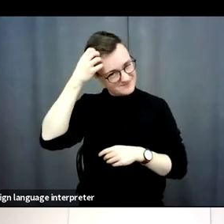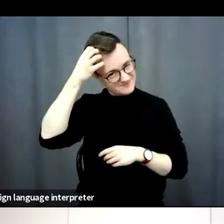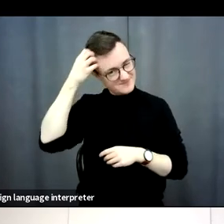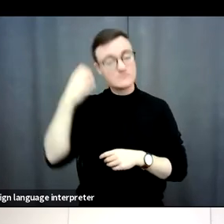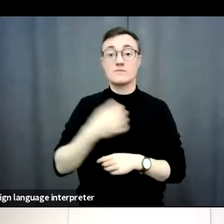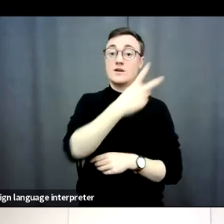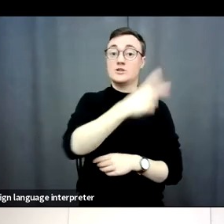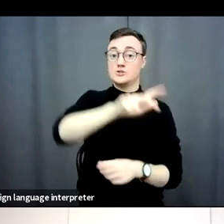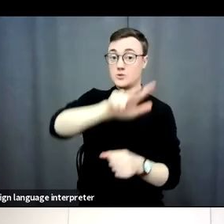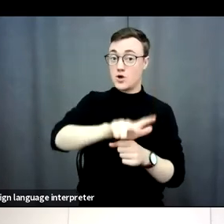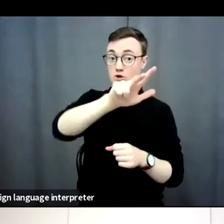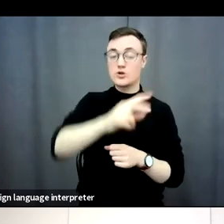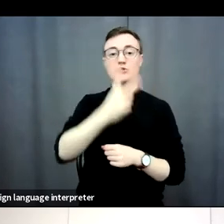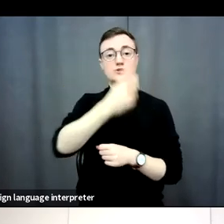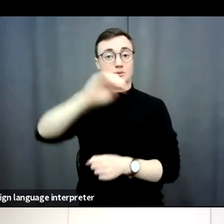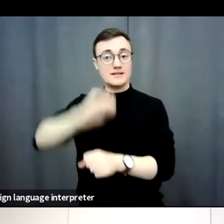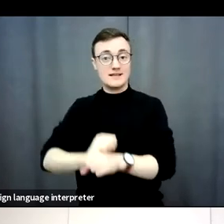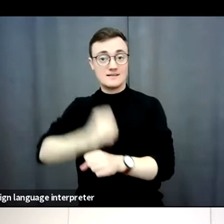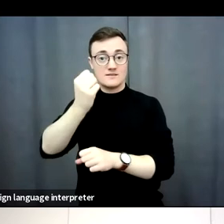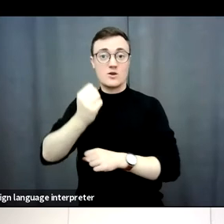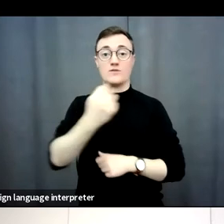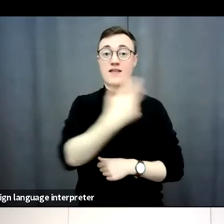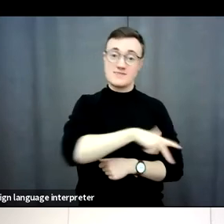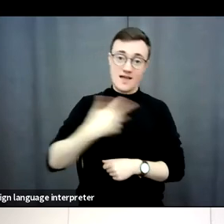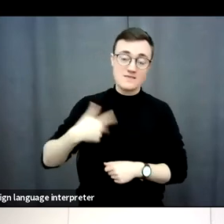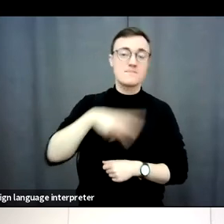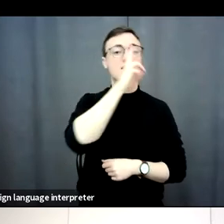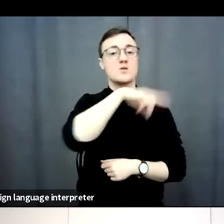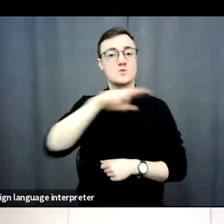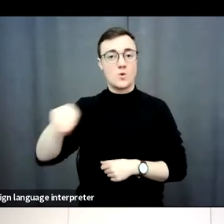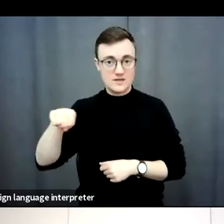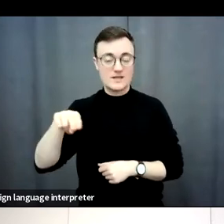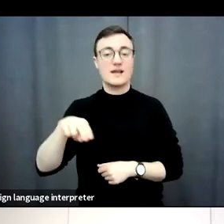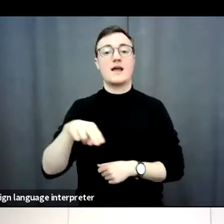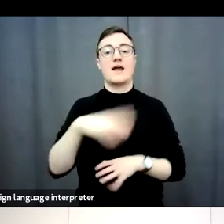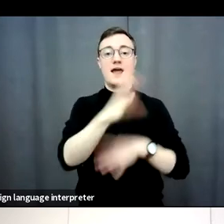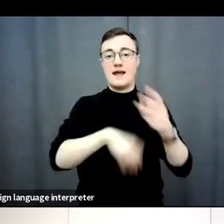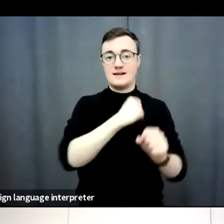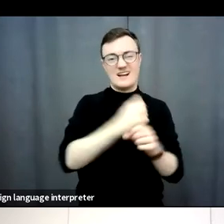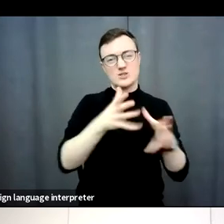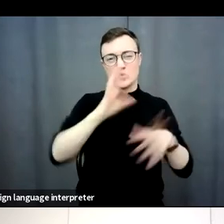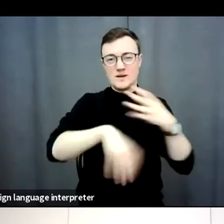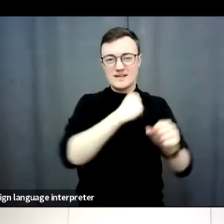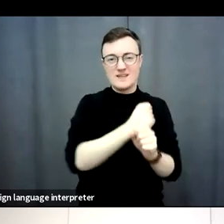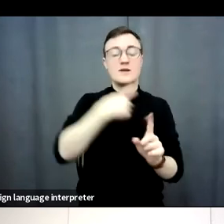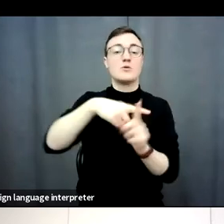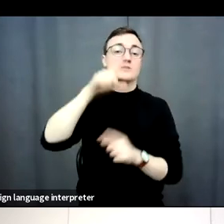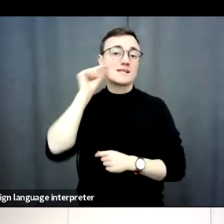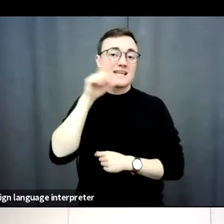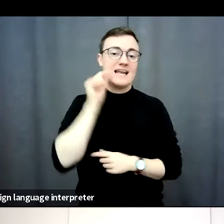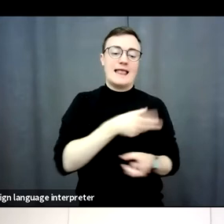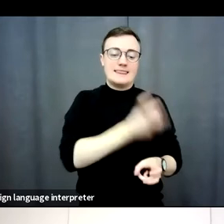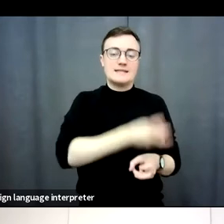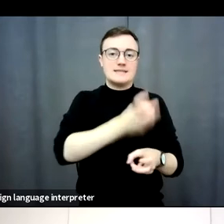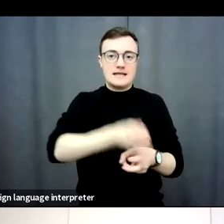and 2019, Denmark, Norway, UK, and Brazil tested the materials